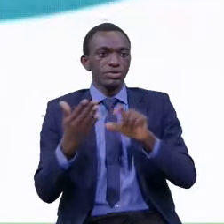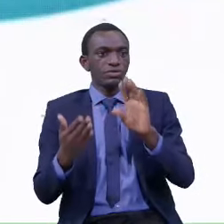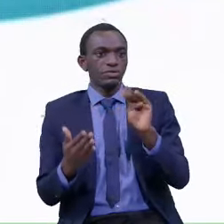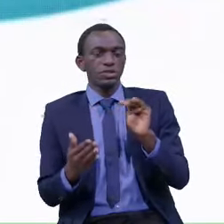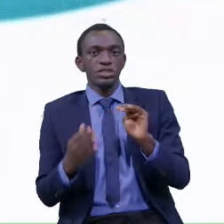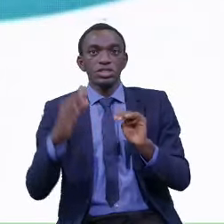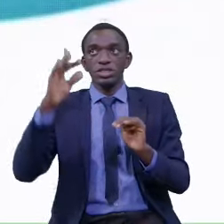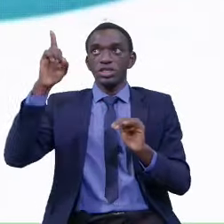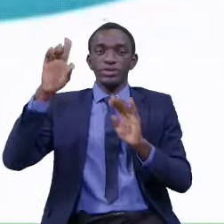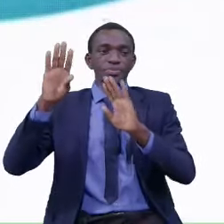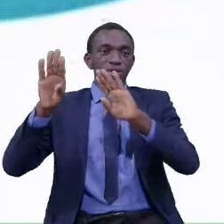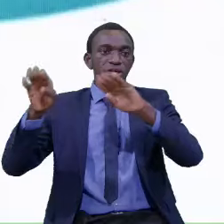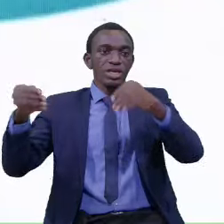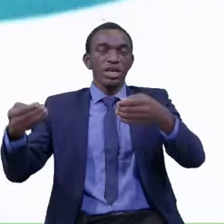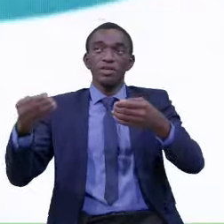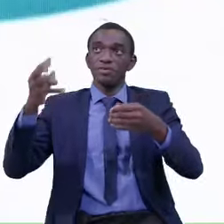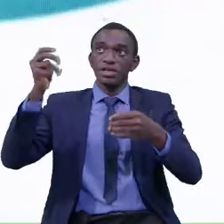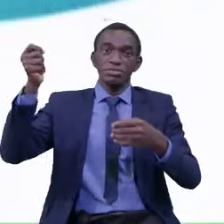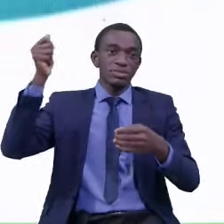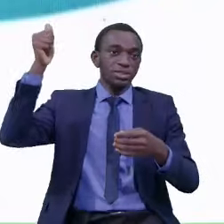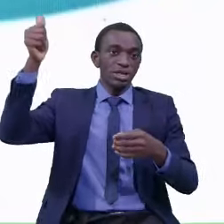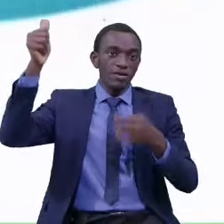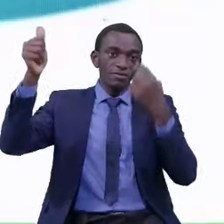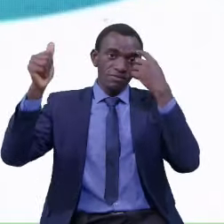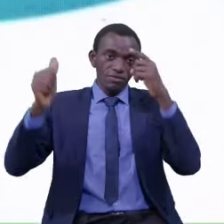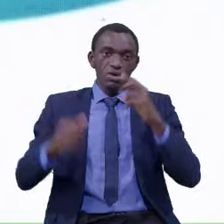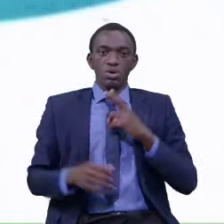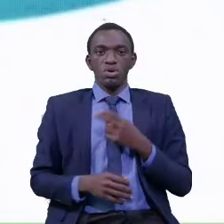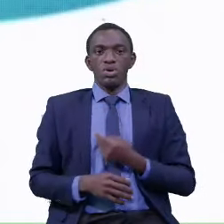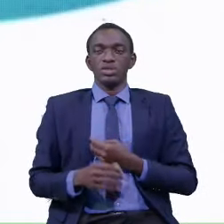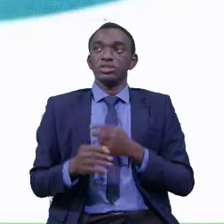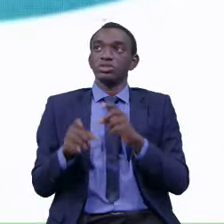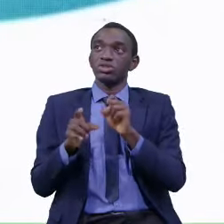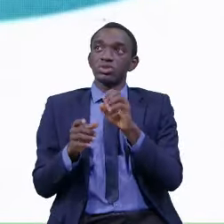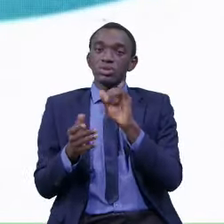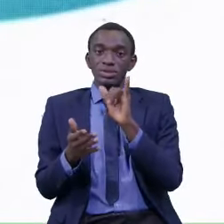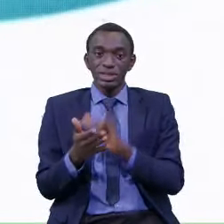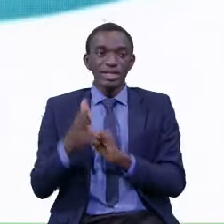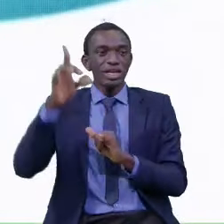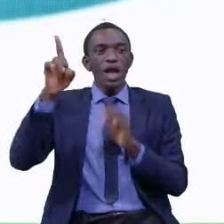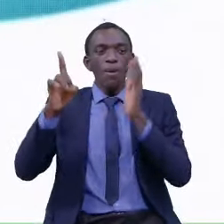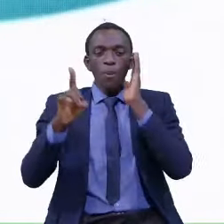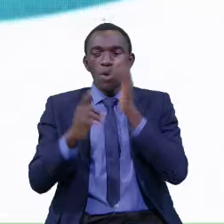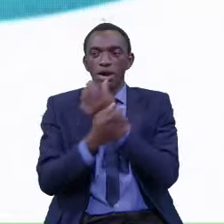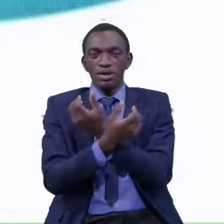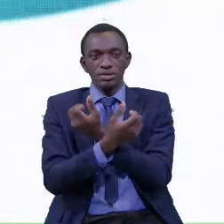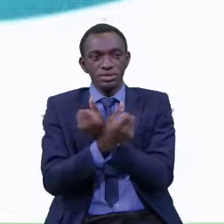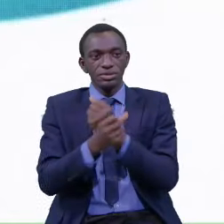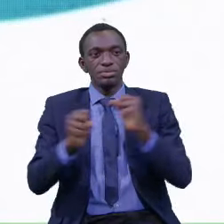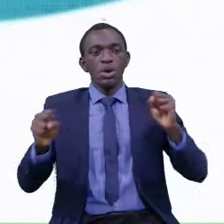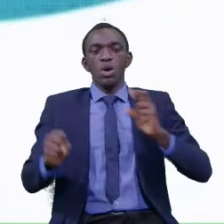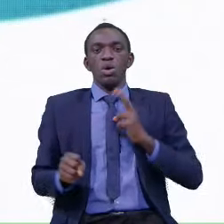gave himself for us, that he might redeem us from